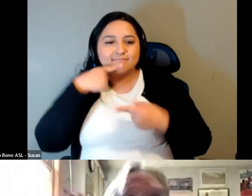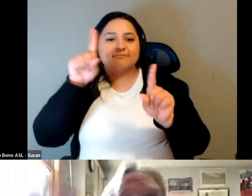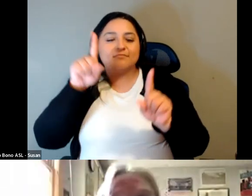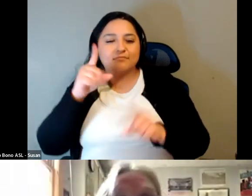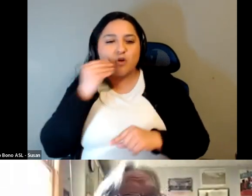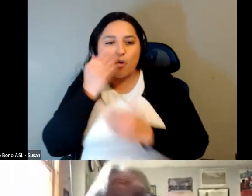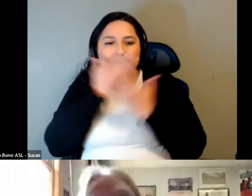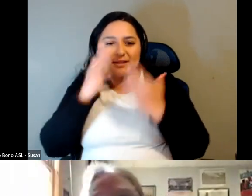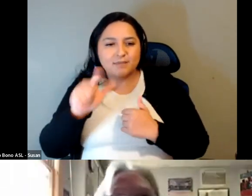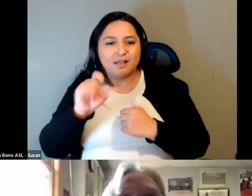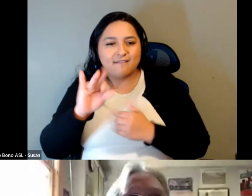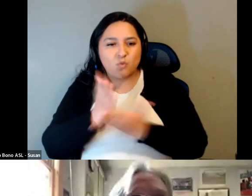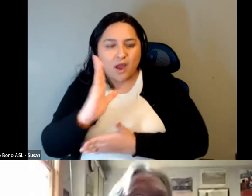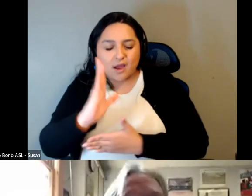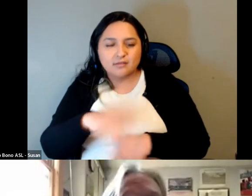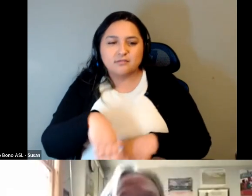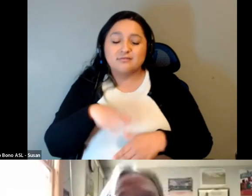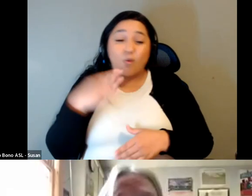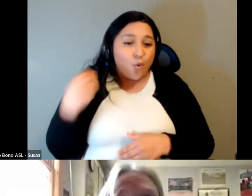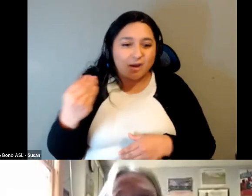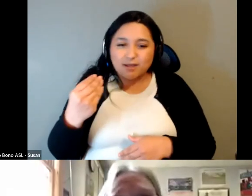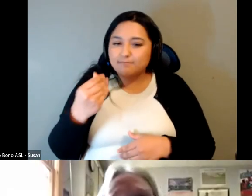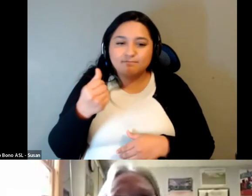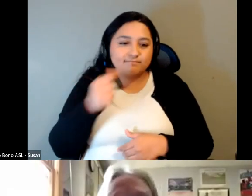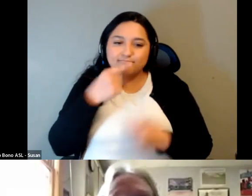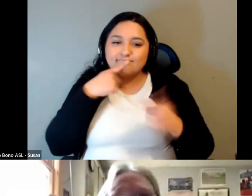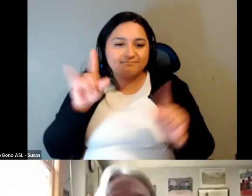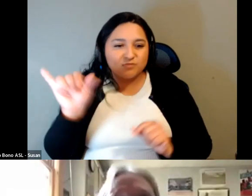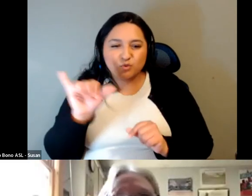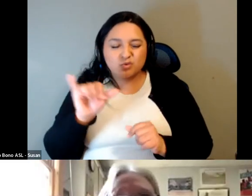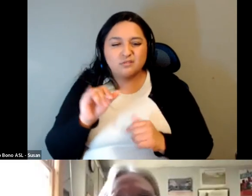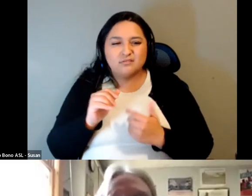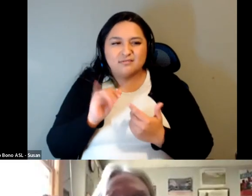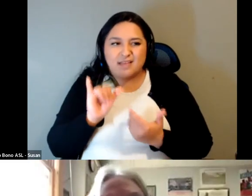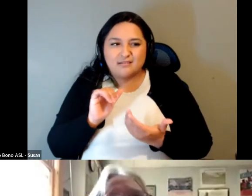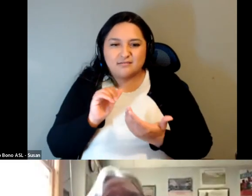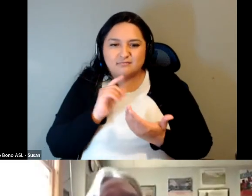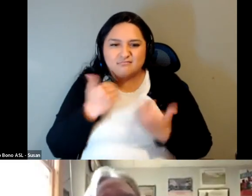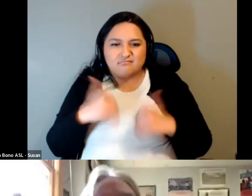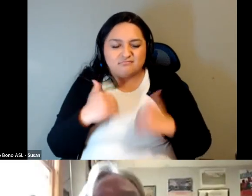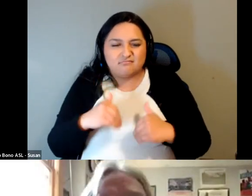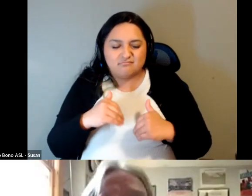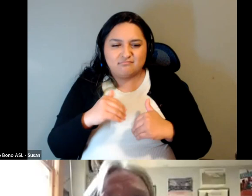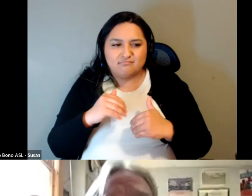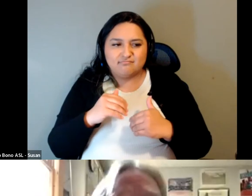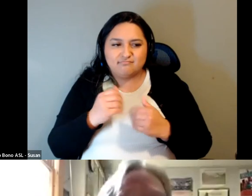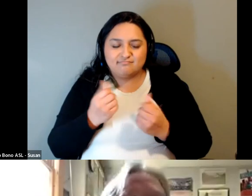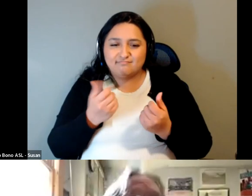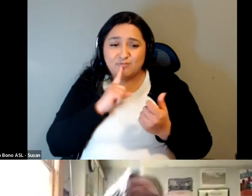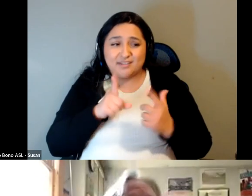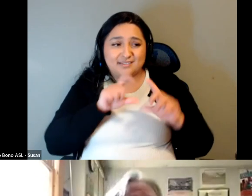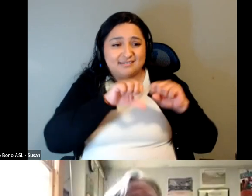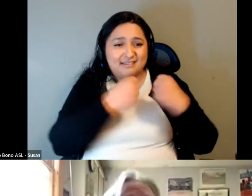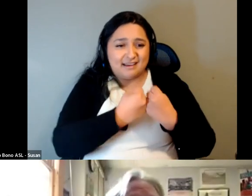Like another time we couldn't even get it introduced. Like that's how far down the road of dehumanizing we've gone